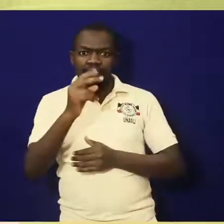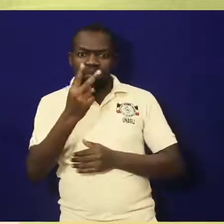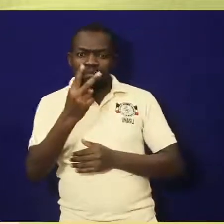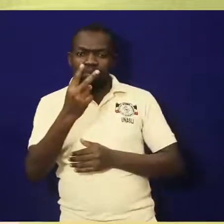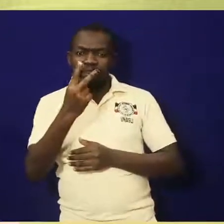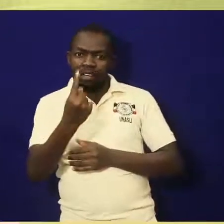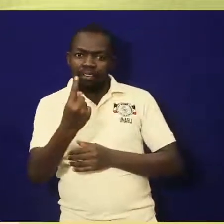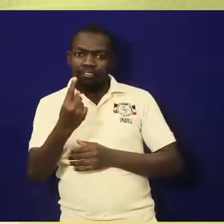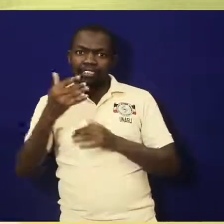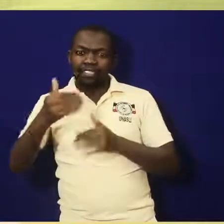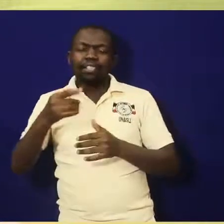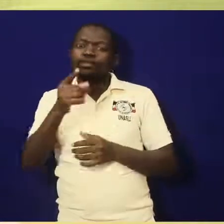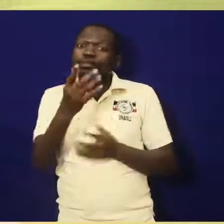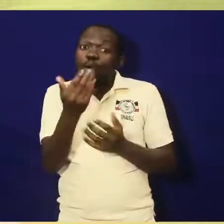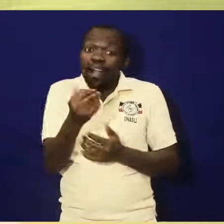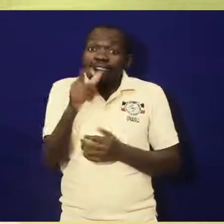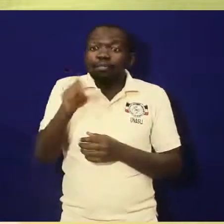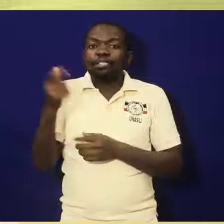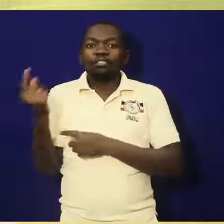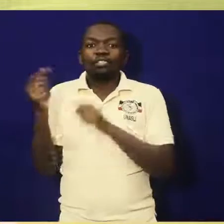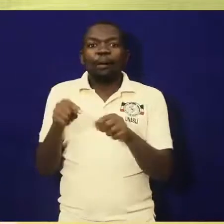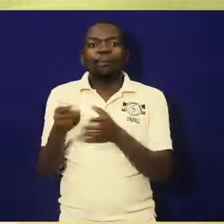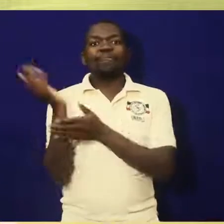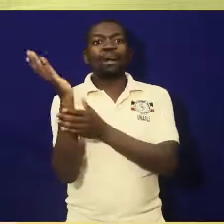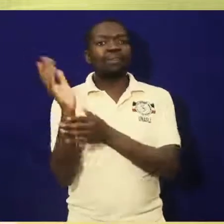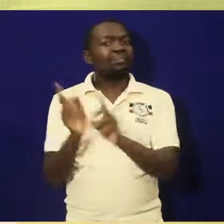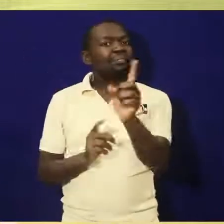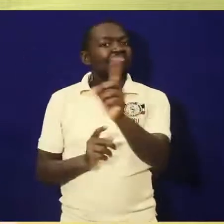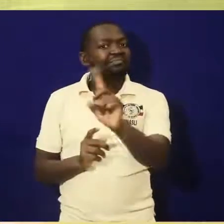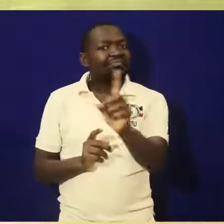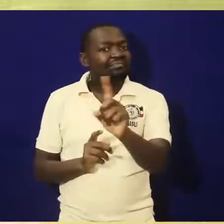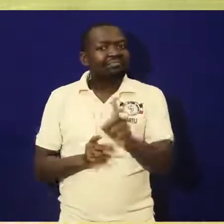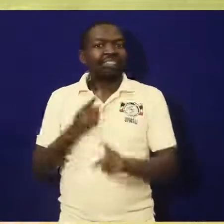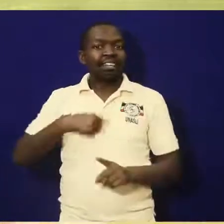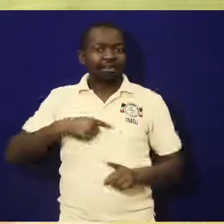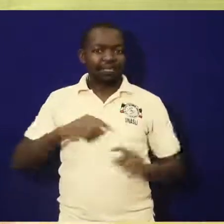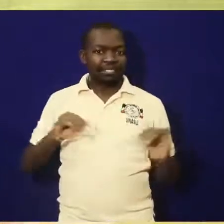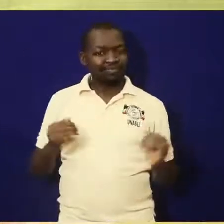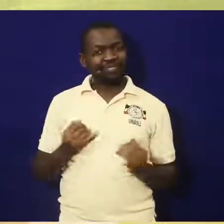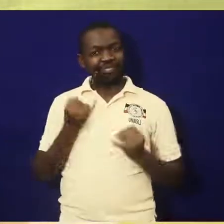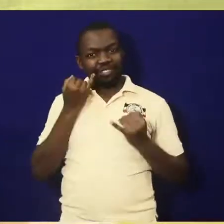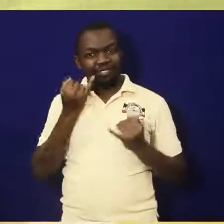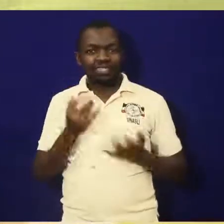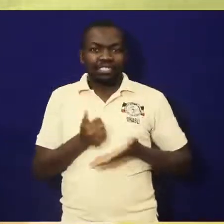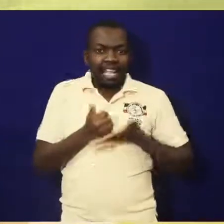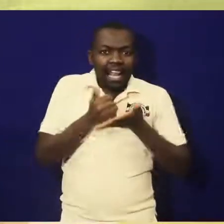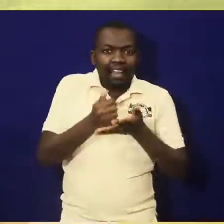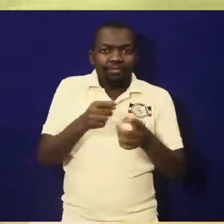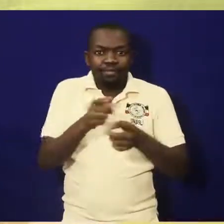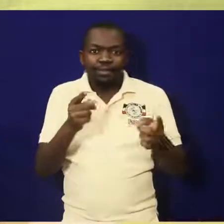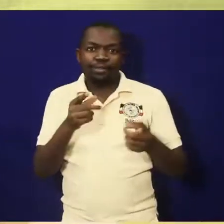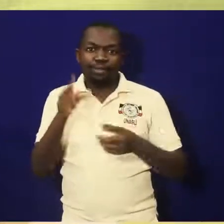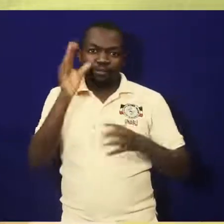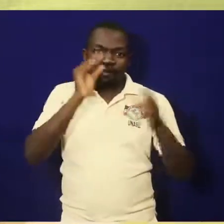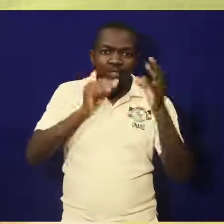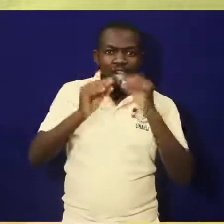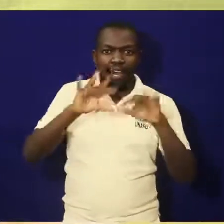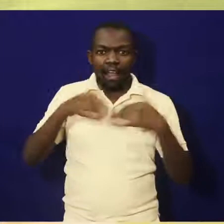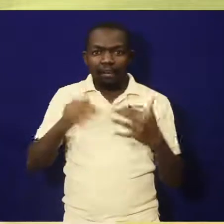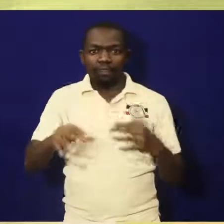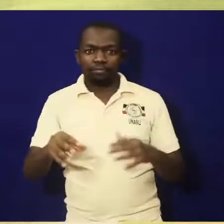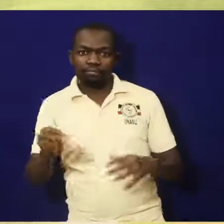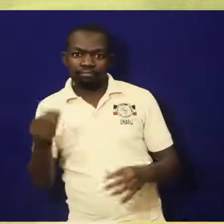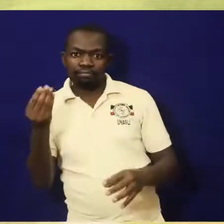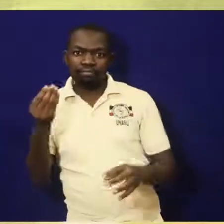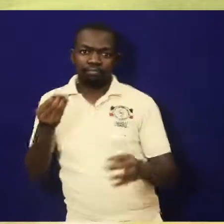for factual knowledge, but we will try to help you learn, to discover,